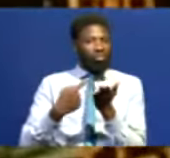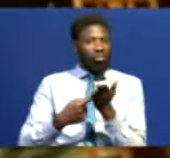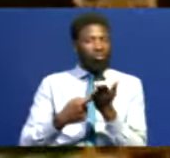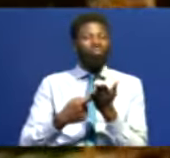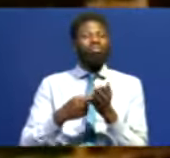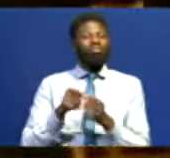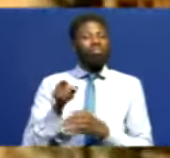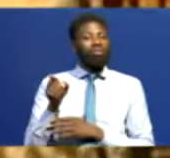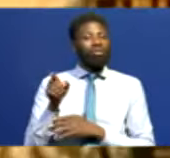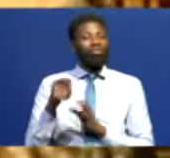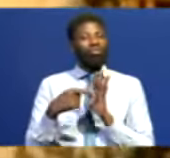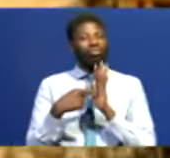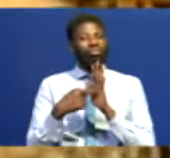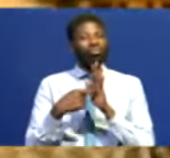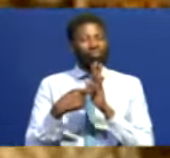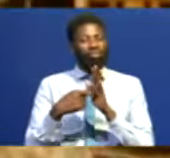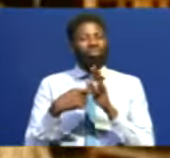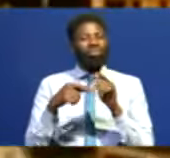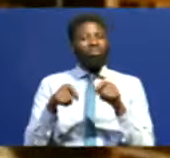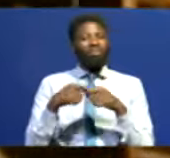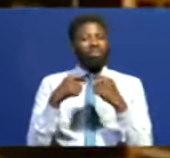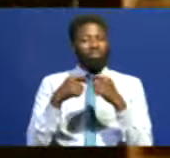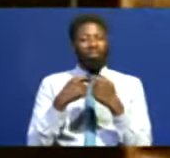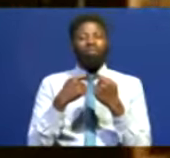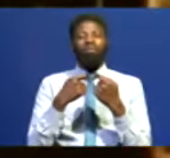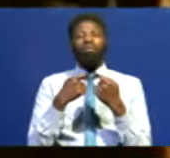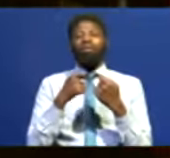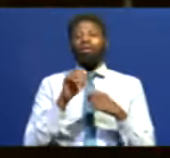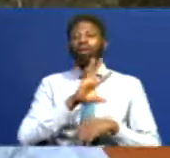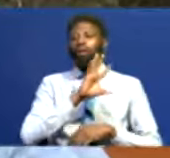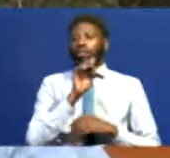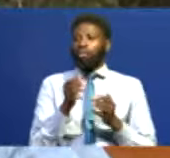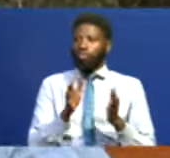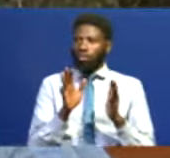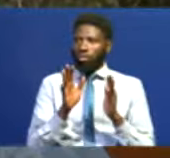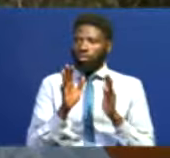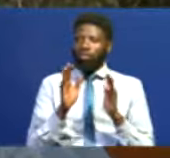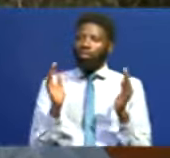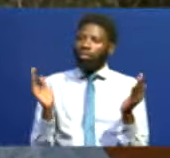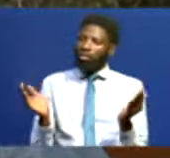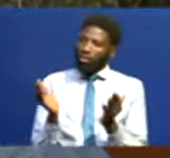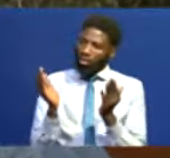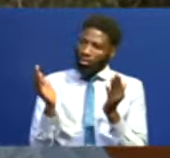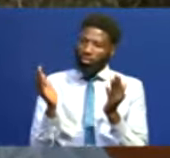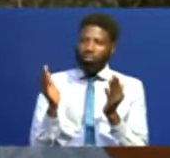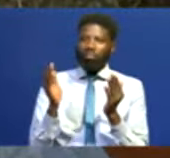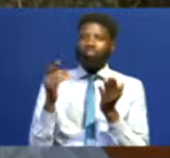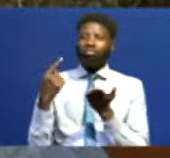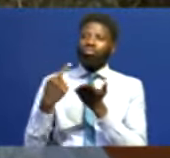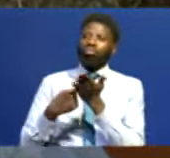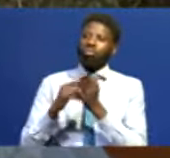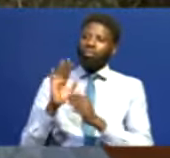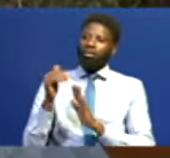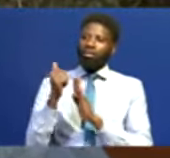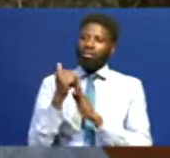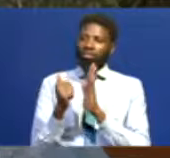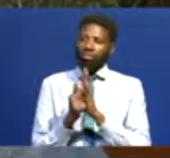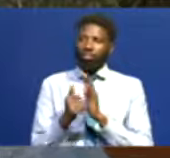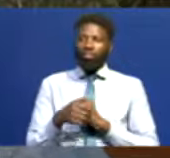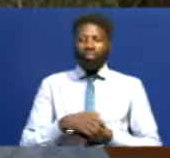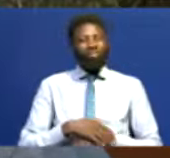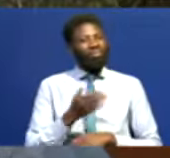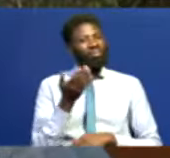the African way of life while promoting the settlers' agenda. The press in those days was